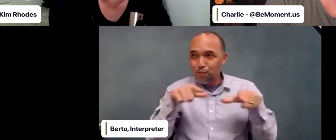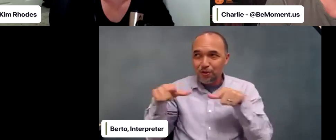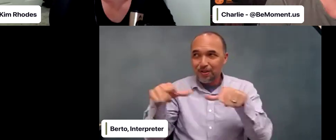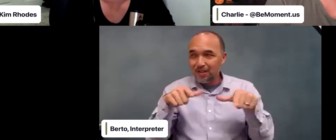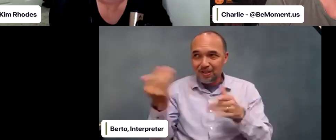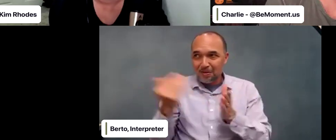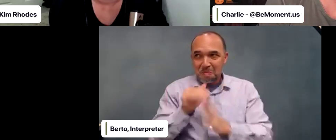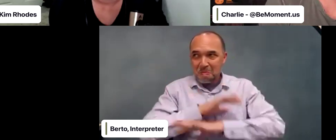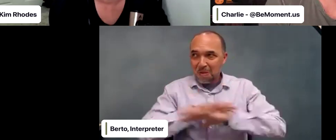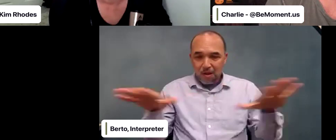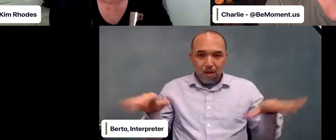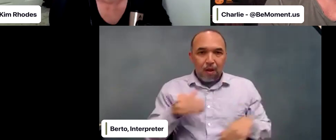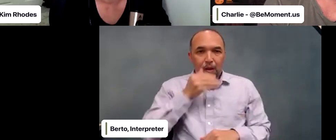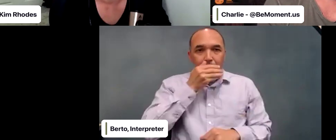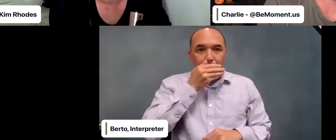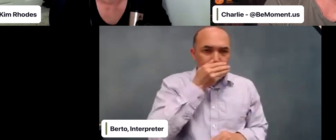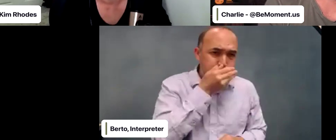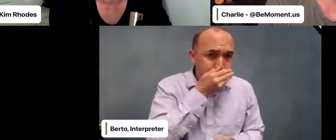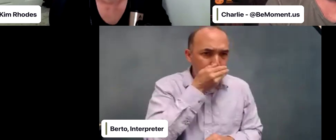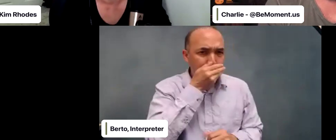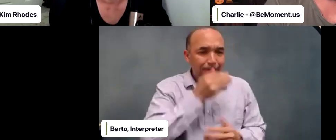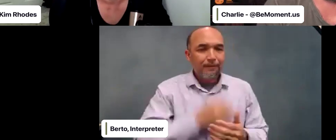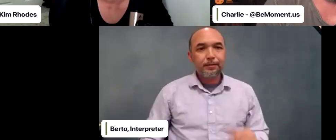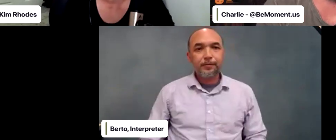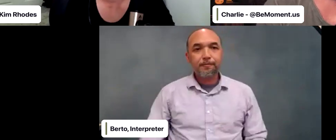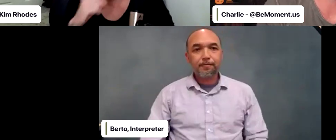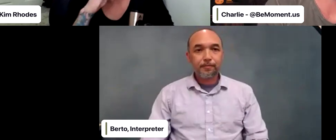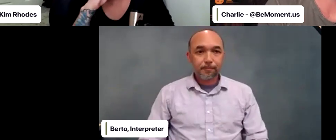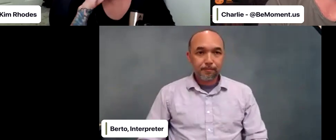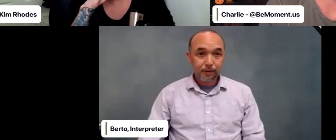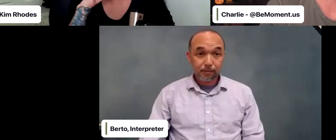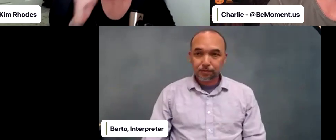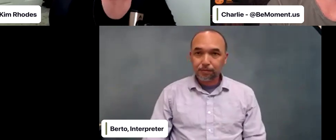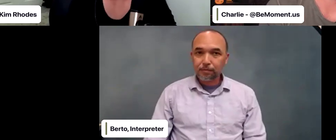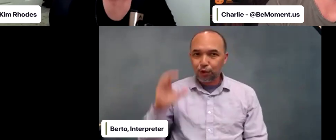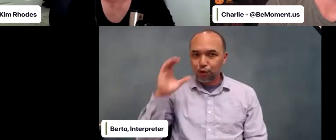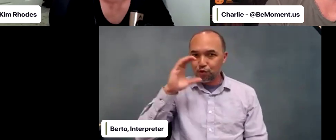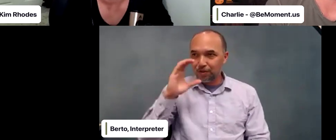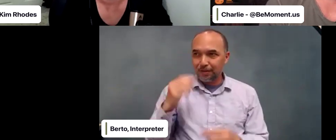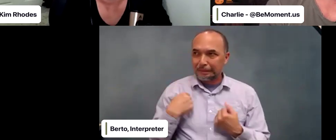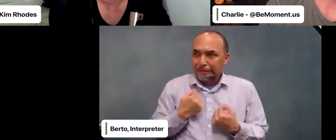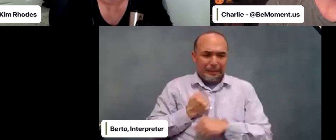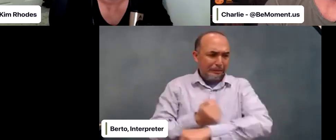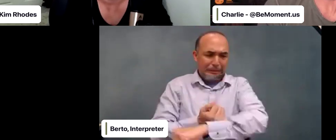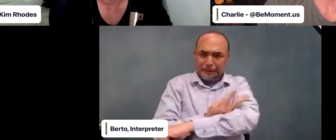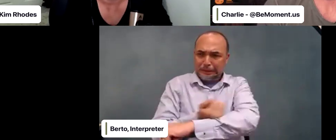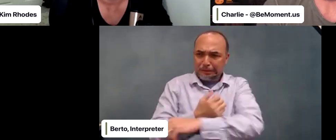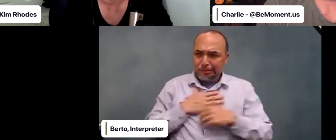you. First of all, there's a bunch of people have chills. I have chills right now.